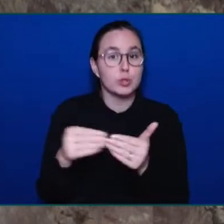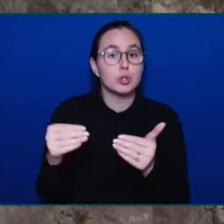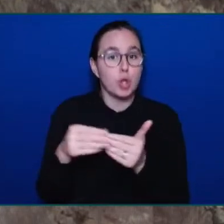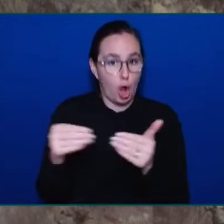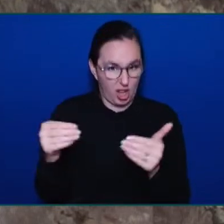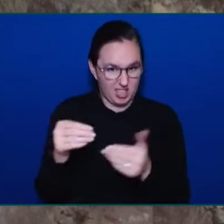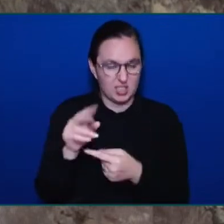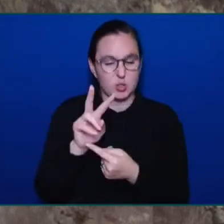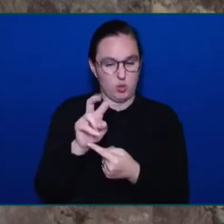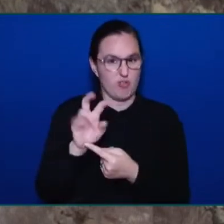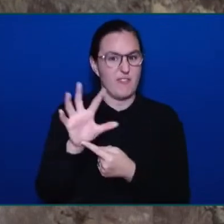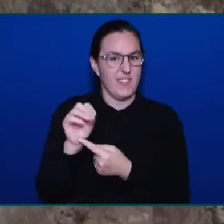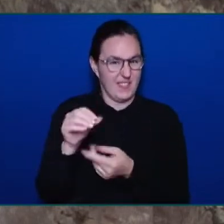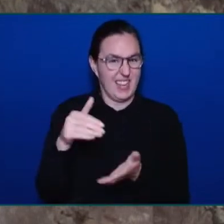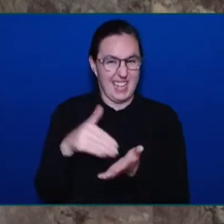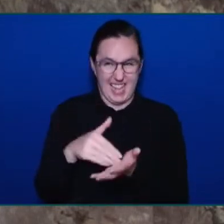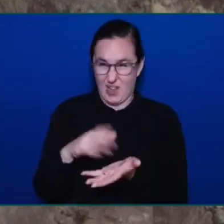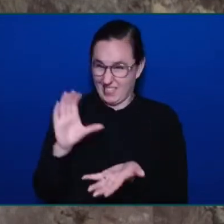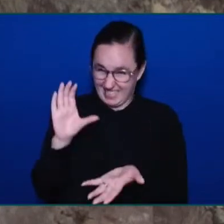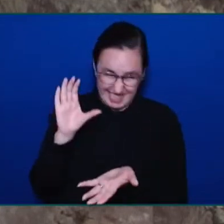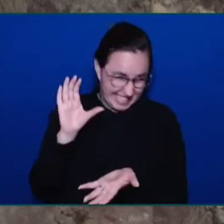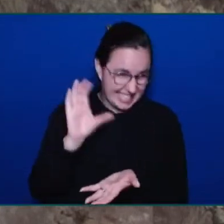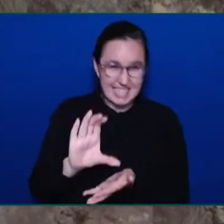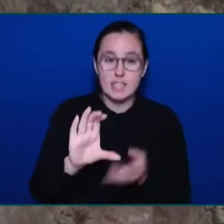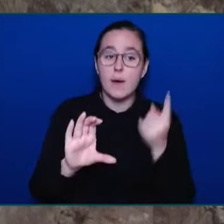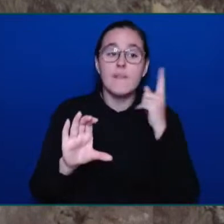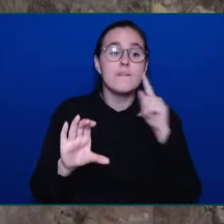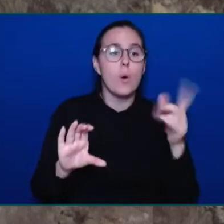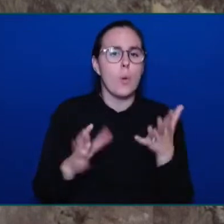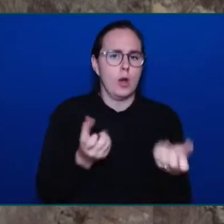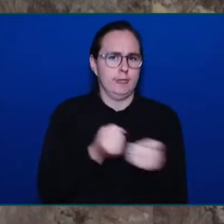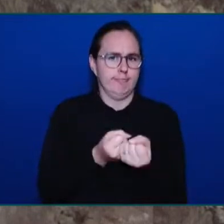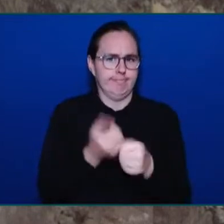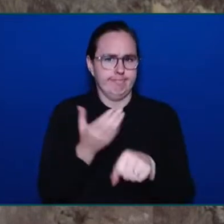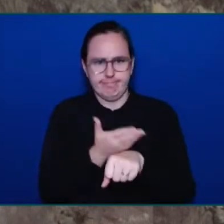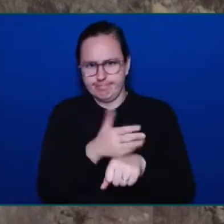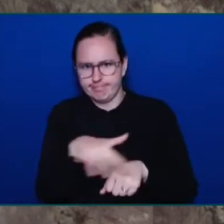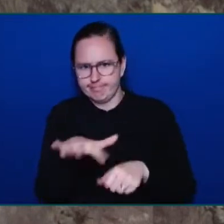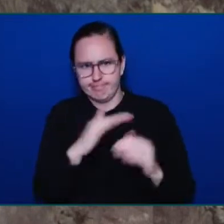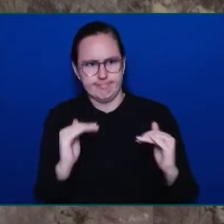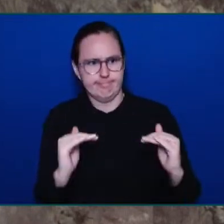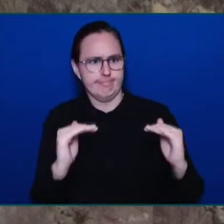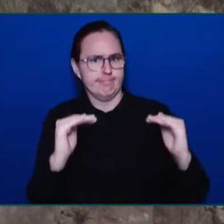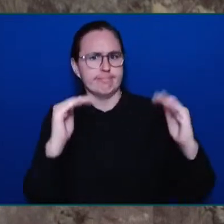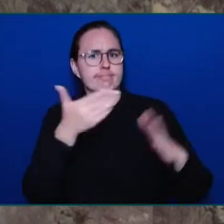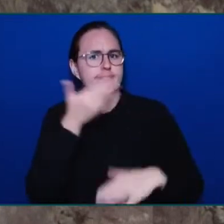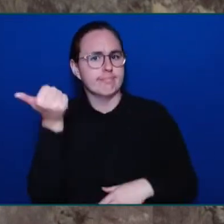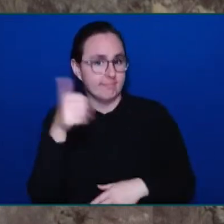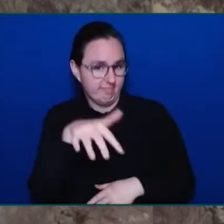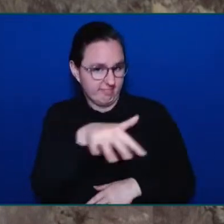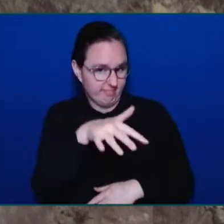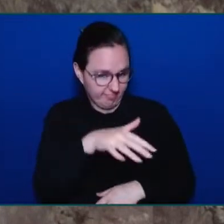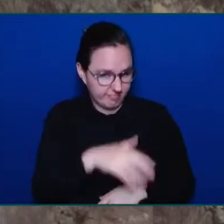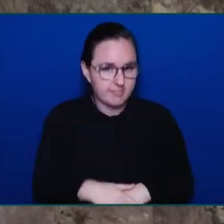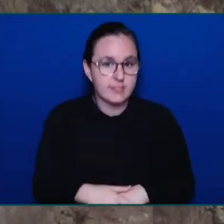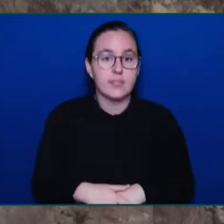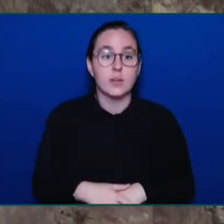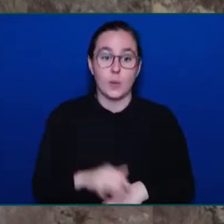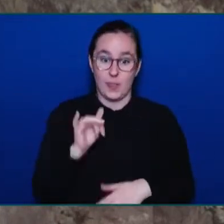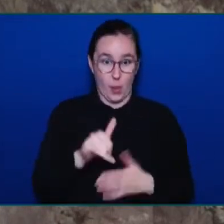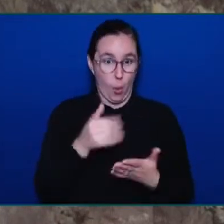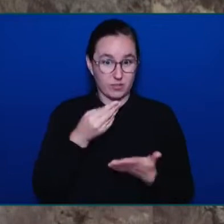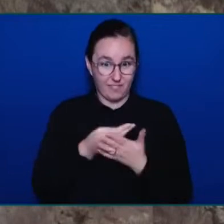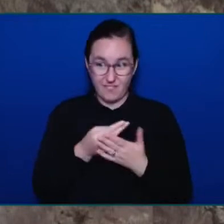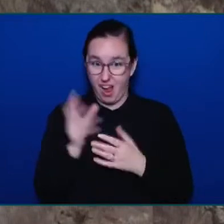relationships that we have between the regional partners across Metro Vancouver's made this funding a reality. So with the health, please make them feel